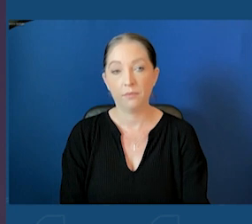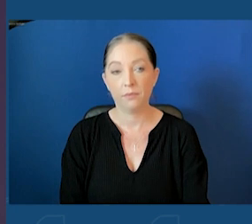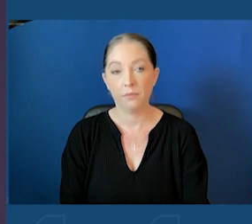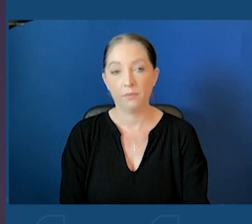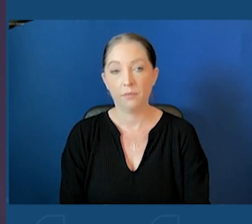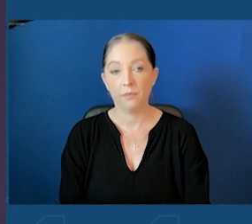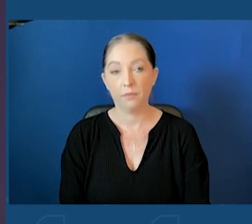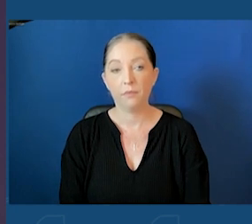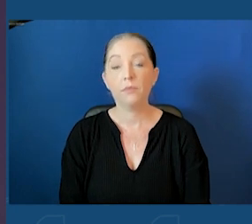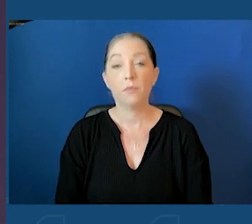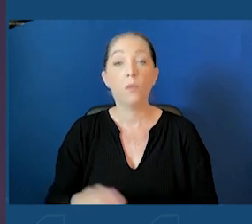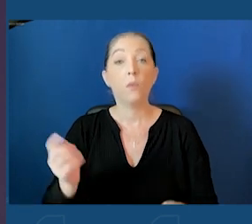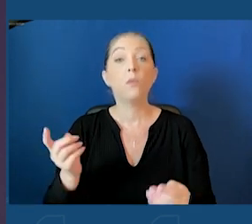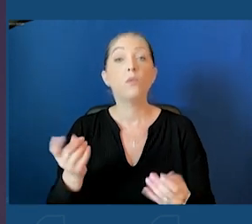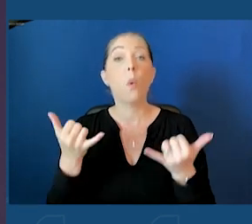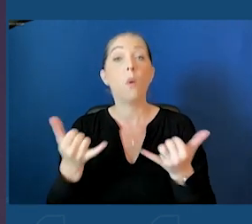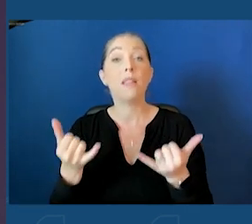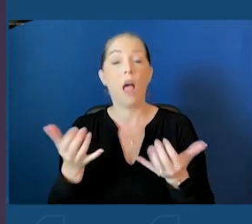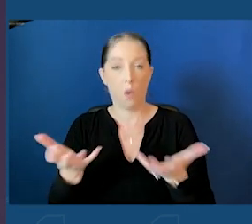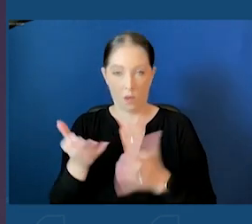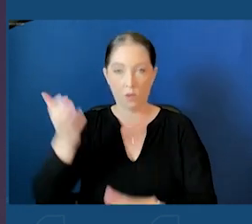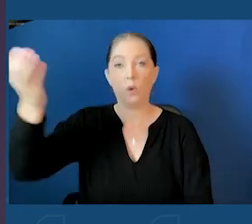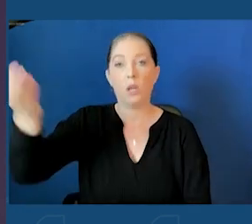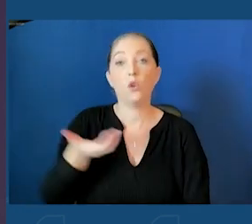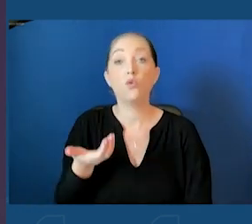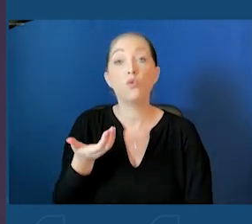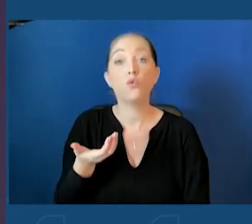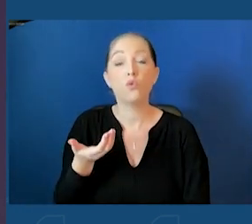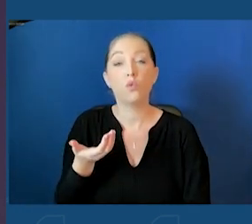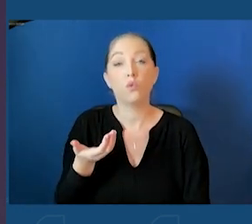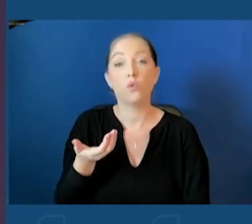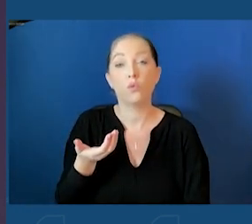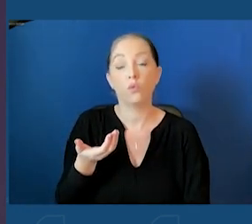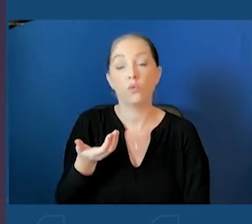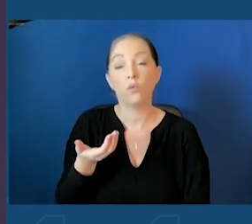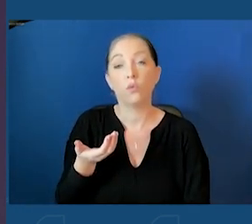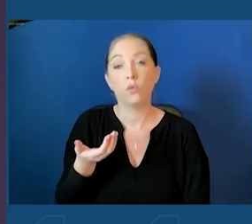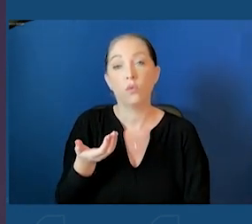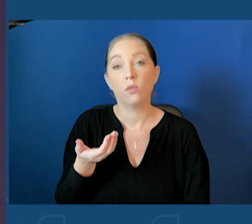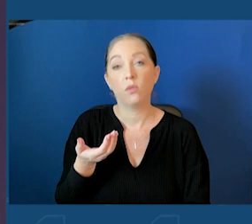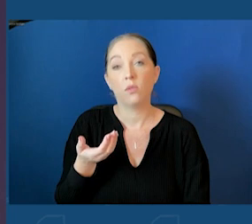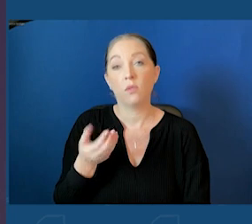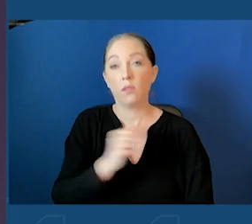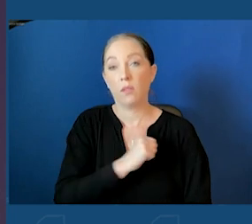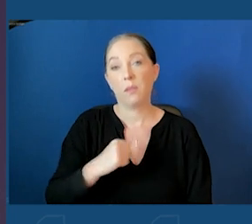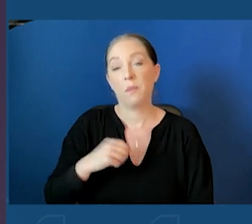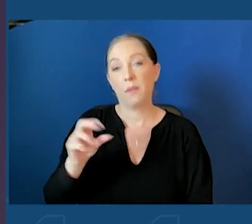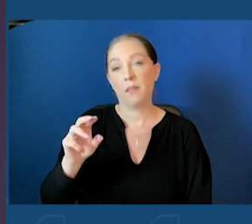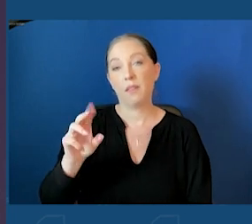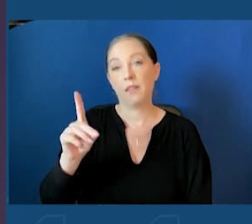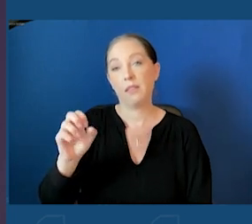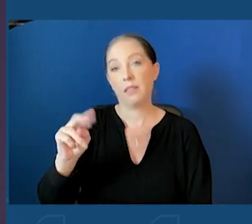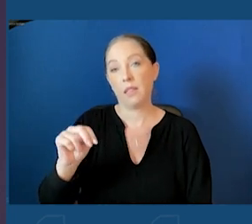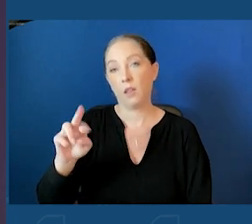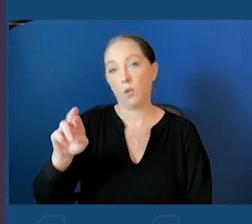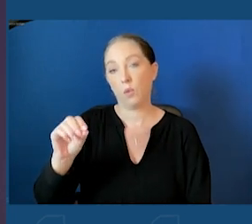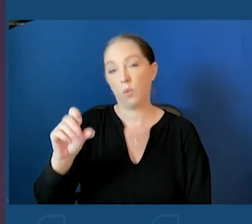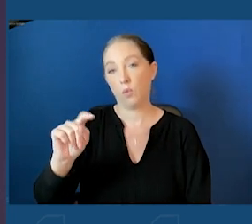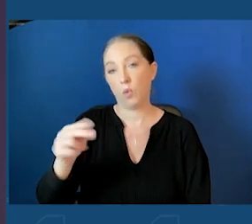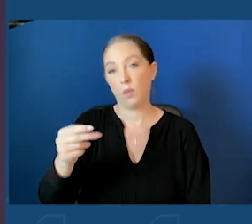you. And with that, let me introduce to the stage, to the podium, Assembly Member Dan Rosenthal to talk about his legislation.